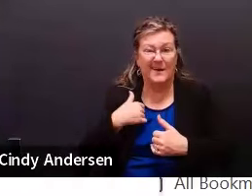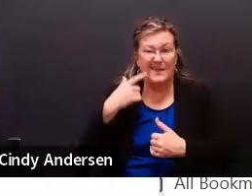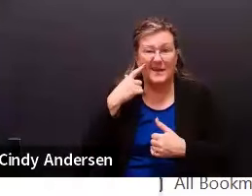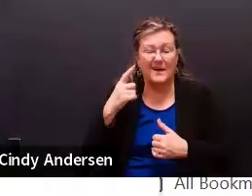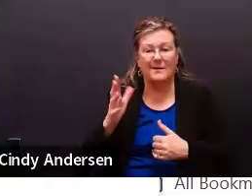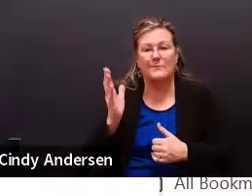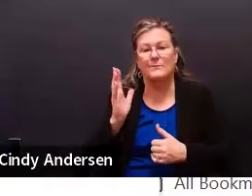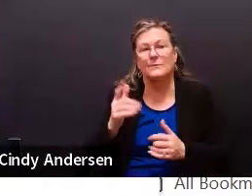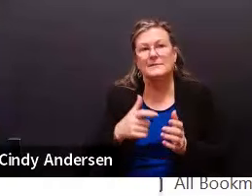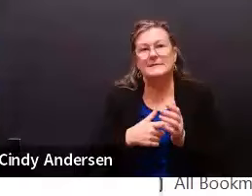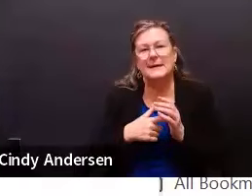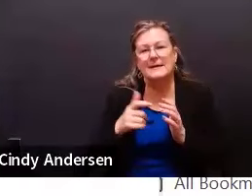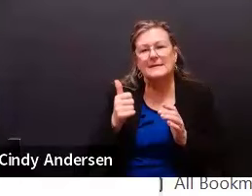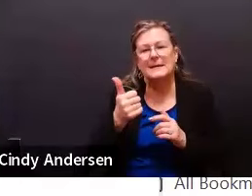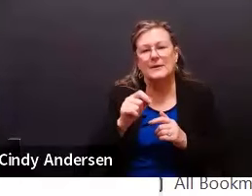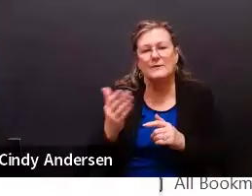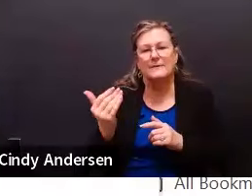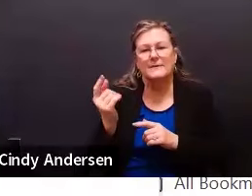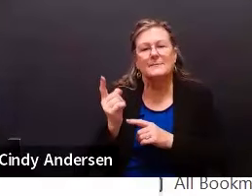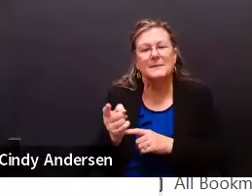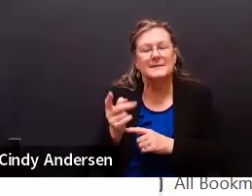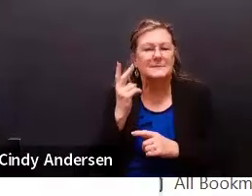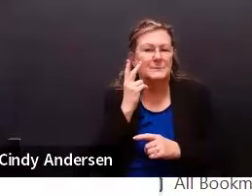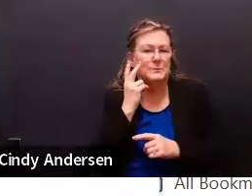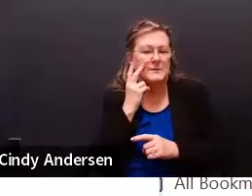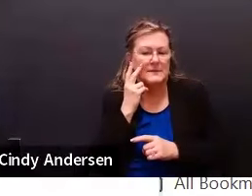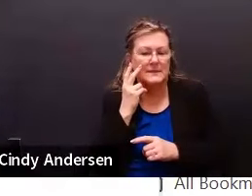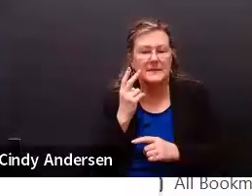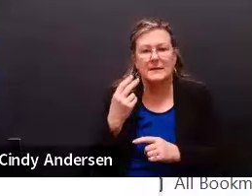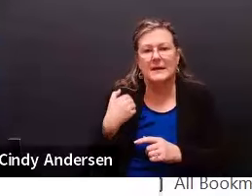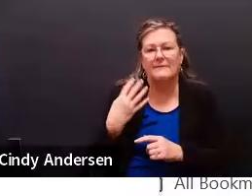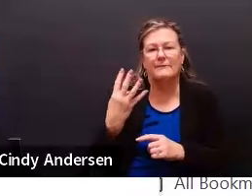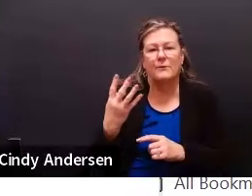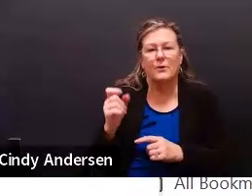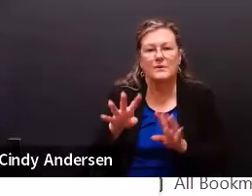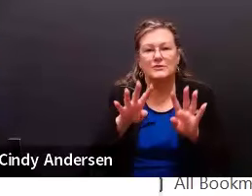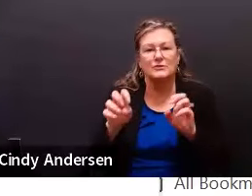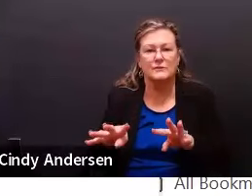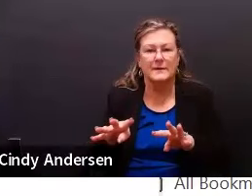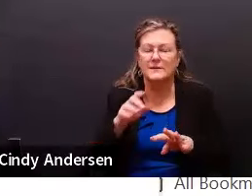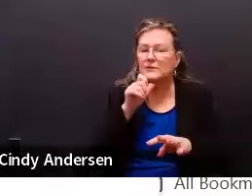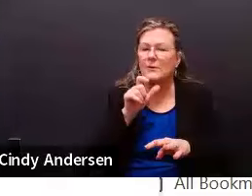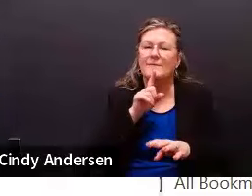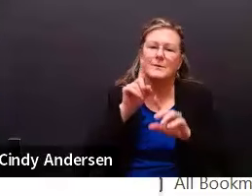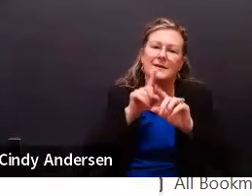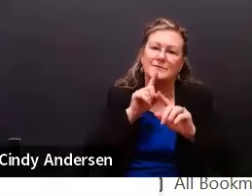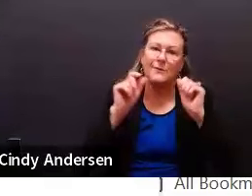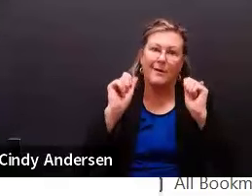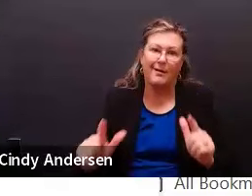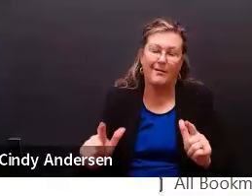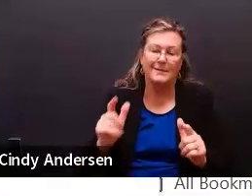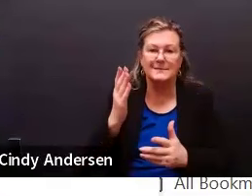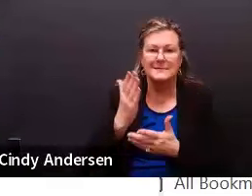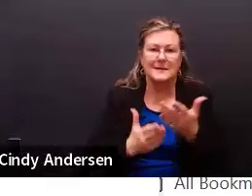take about 10 to 15 minutes. We'll kind of see. There's 4 questions. You don't have to answer every one of them. Some of these may not